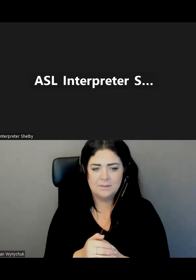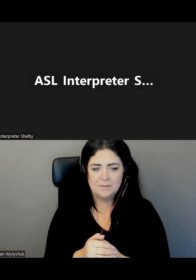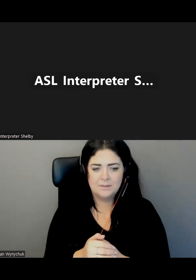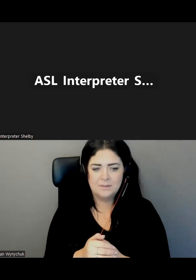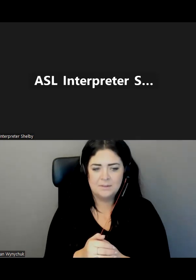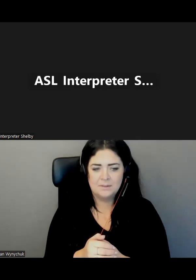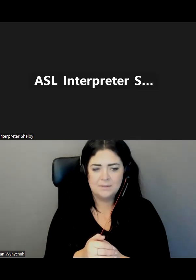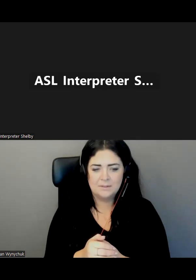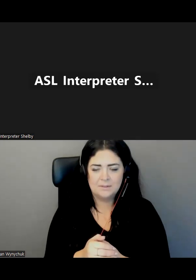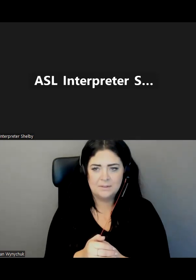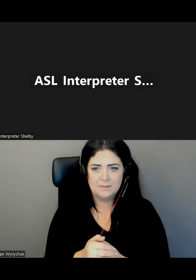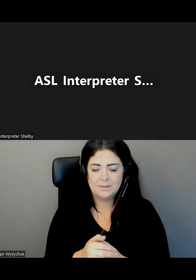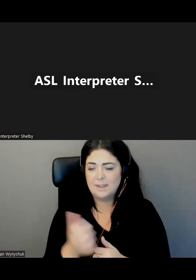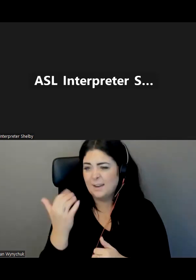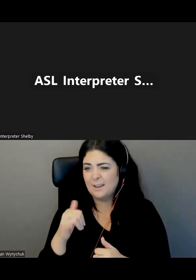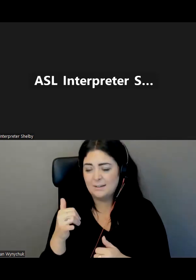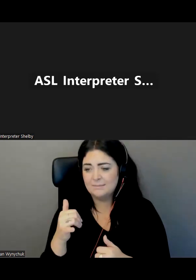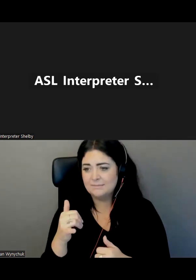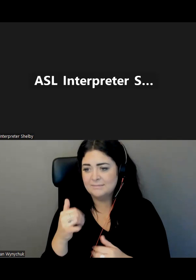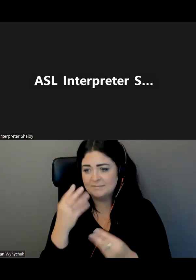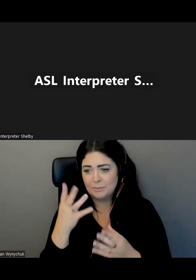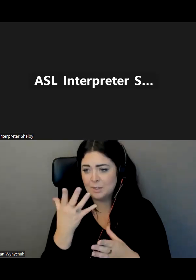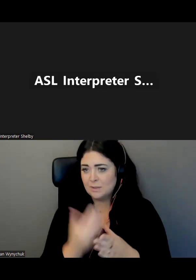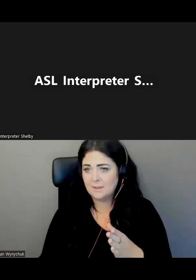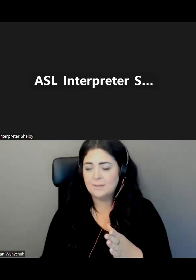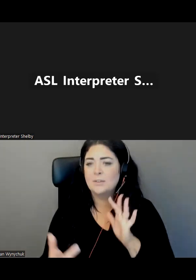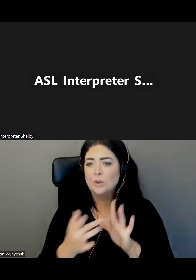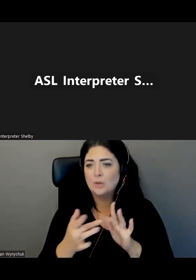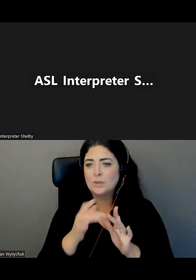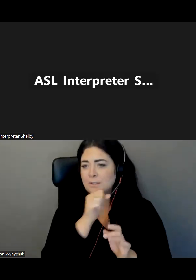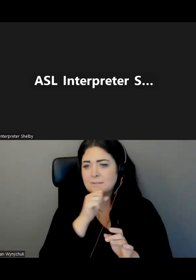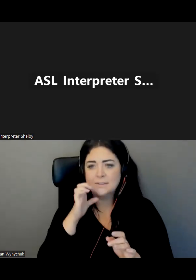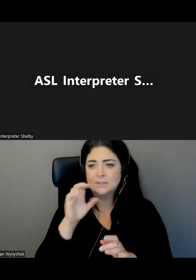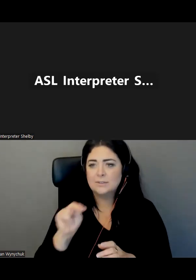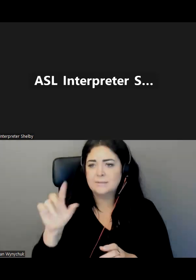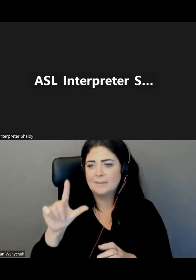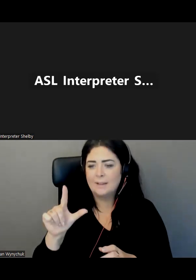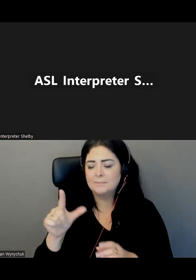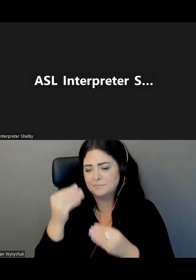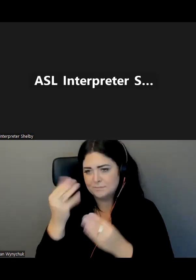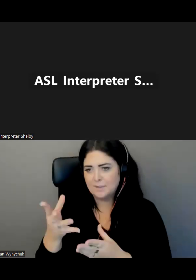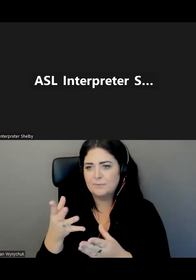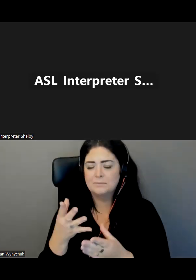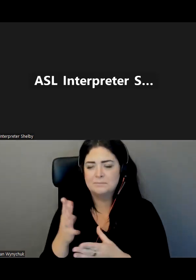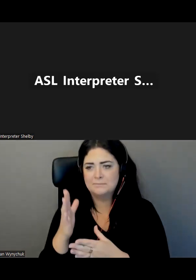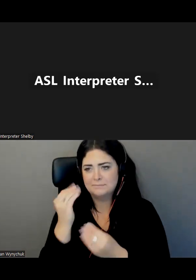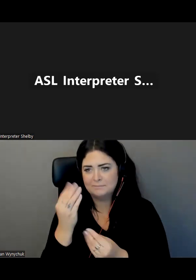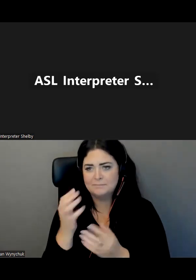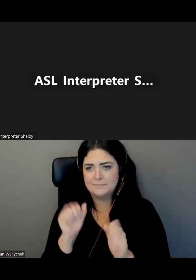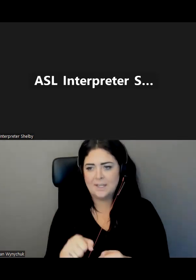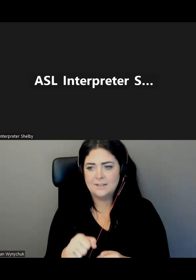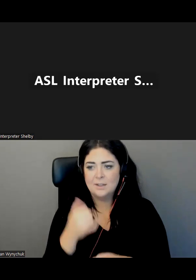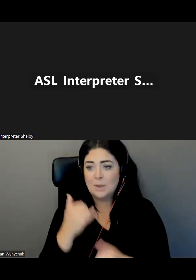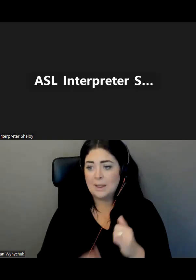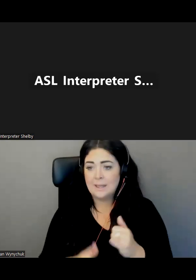you need anything that we've left out of, you can certainly reach out to Seniors NL, and we'd be happy to provide you with the information. So this is the